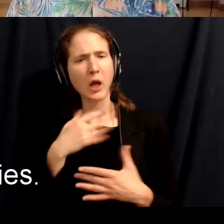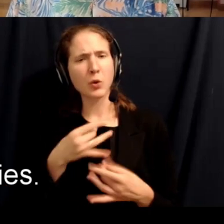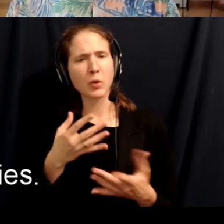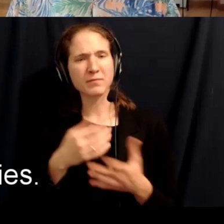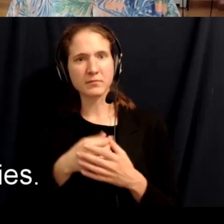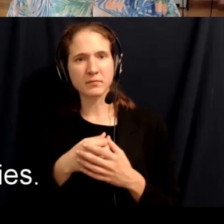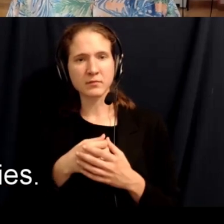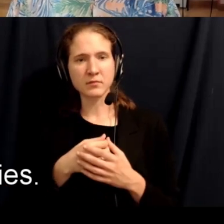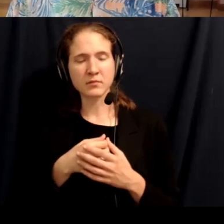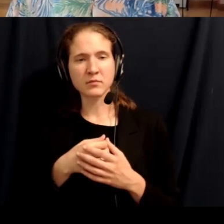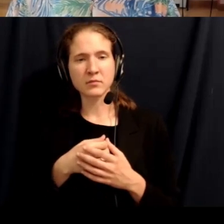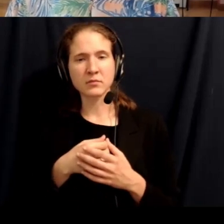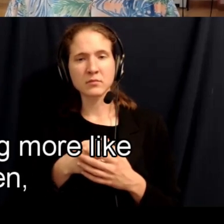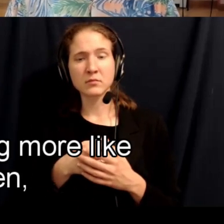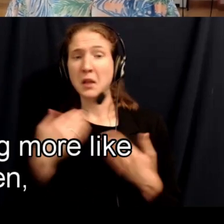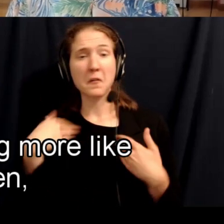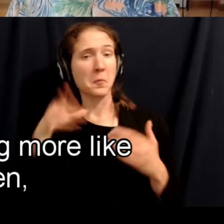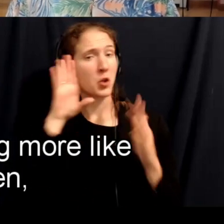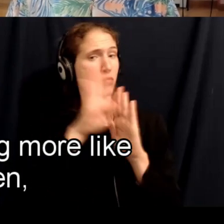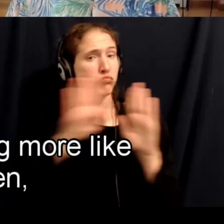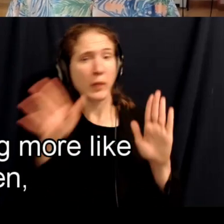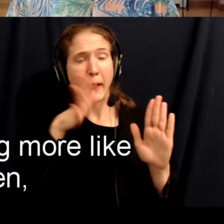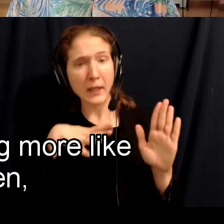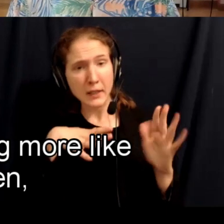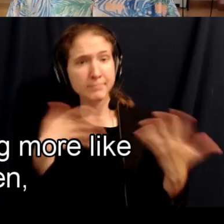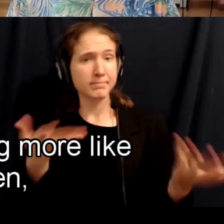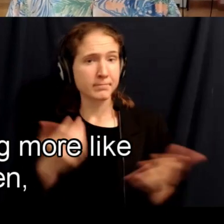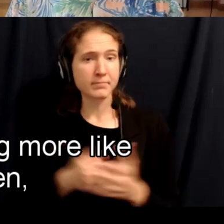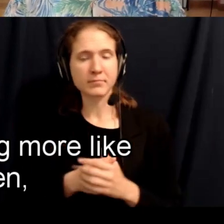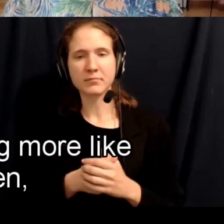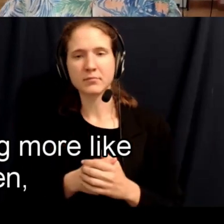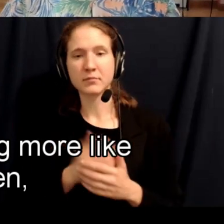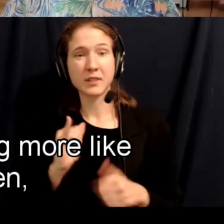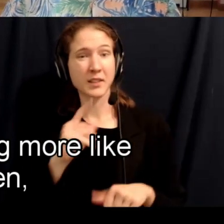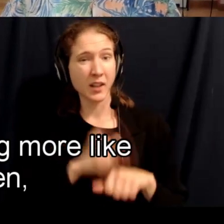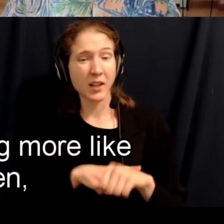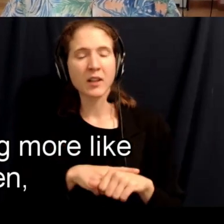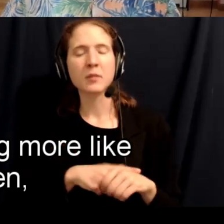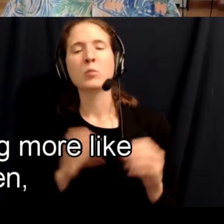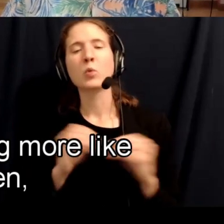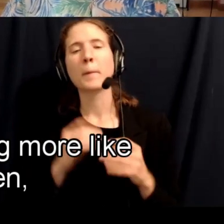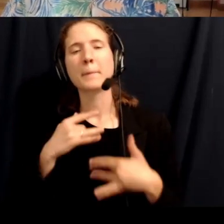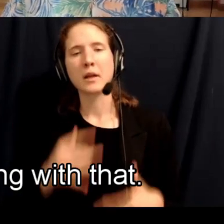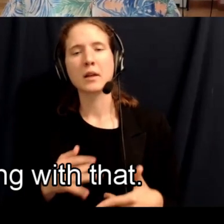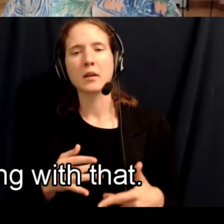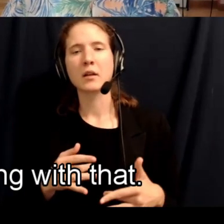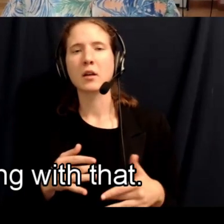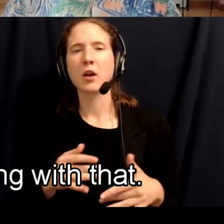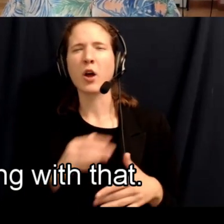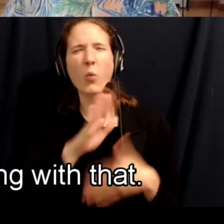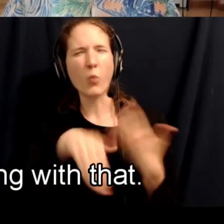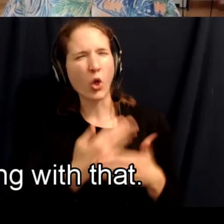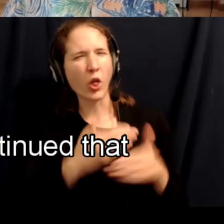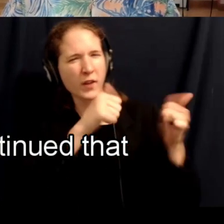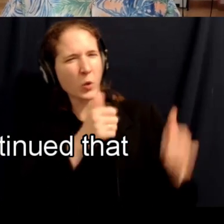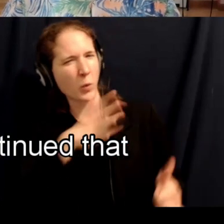a collection of ladies. At the time, I was painting more like full figured women, which there's nothing